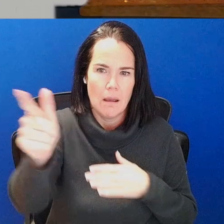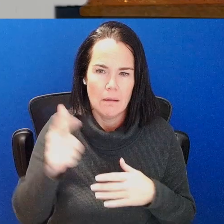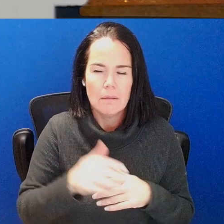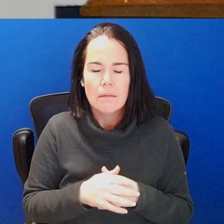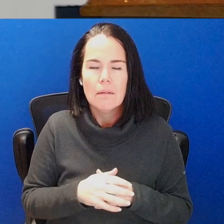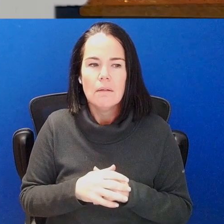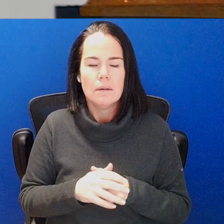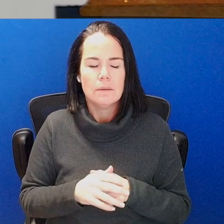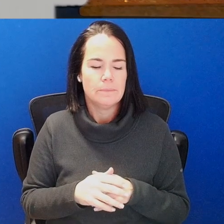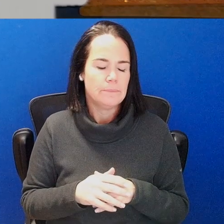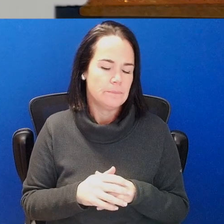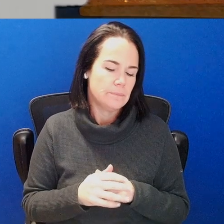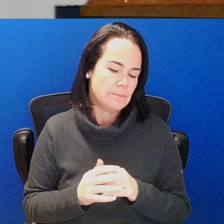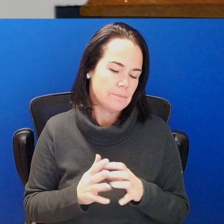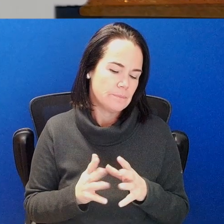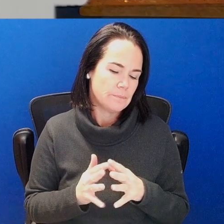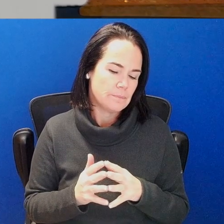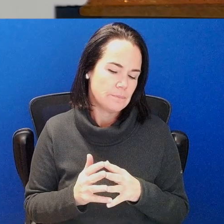2026.